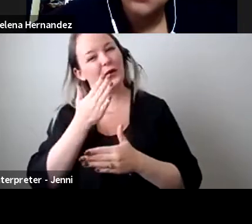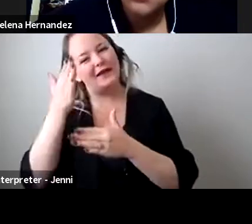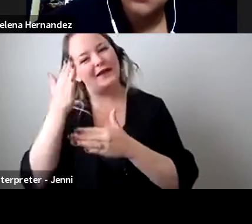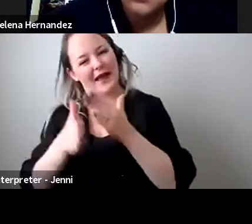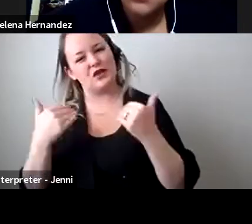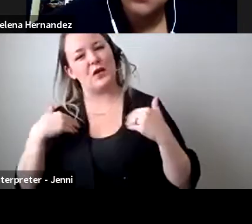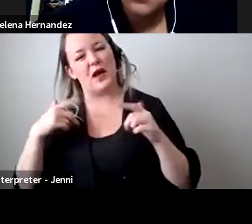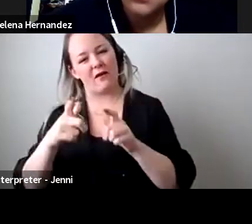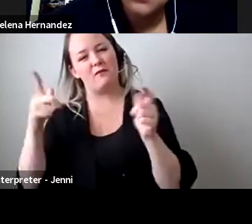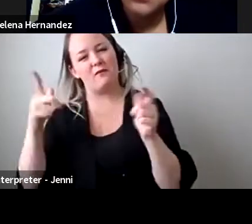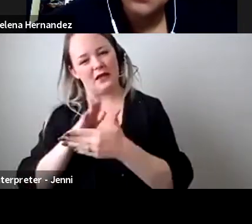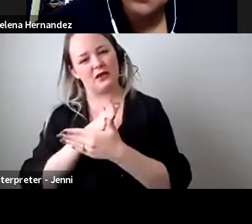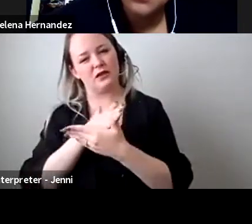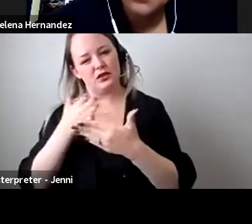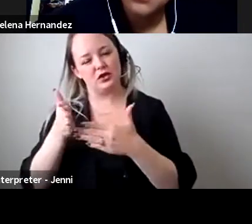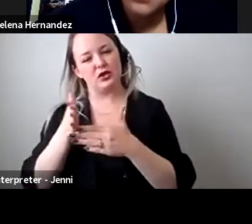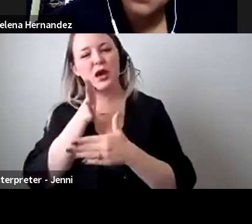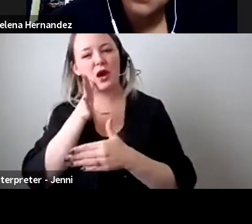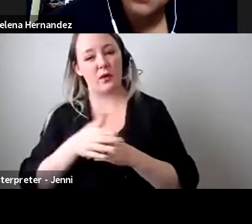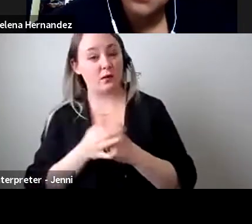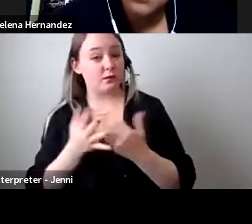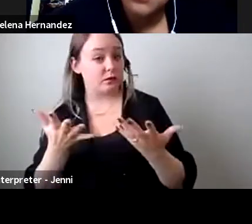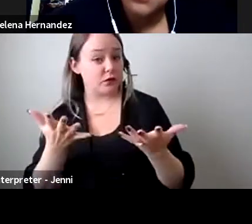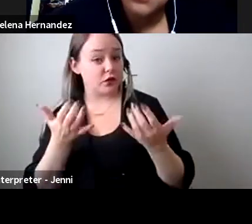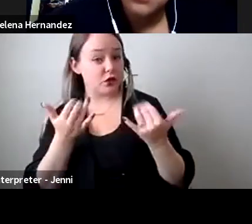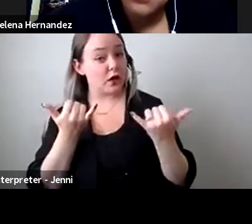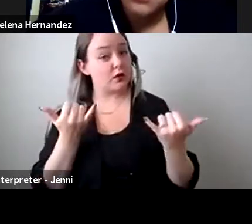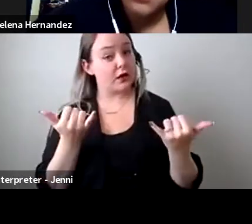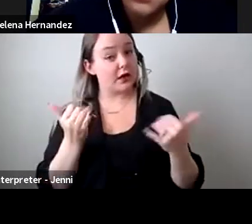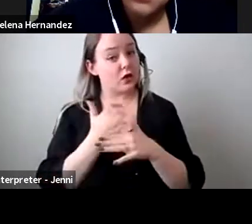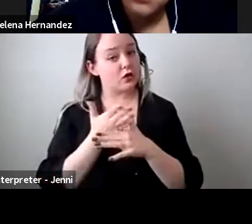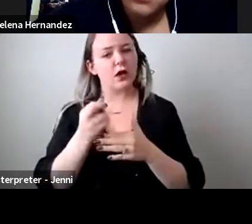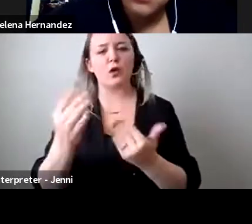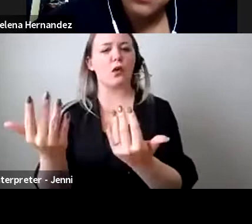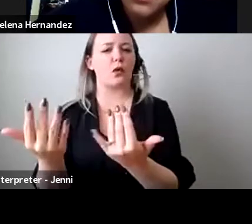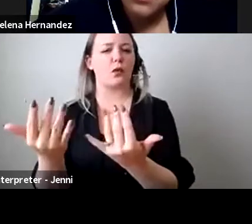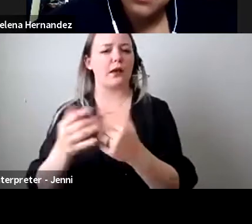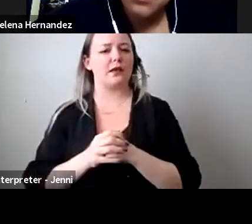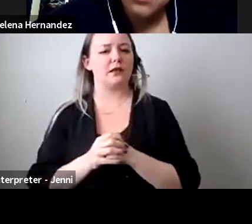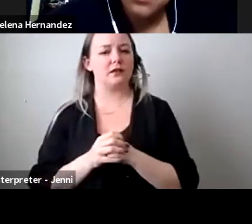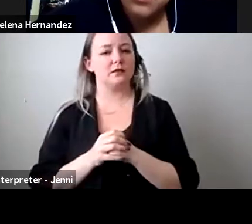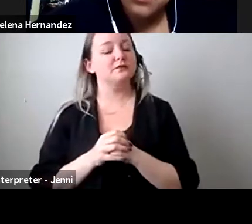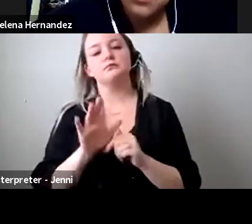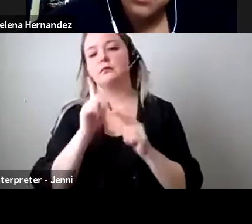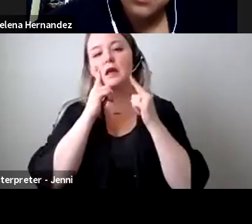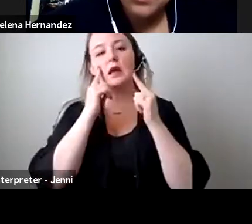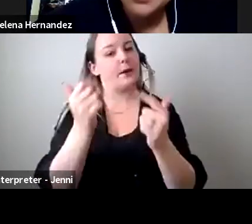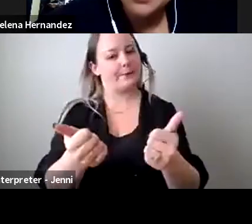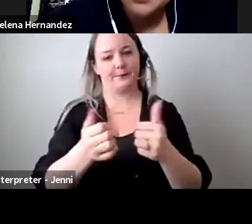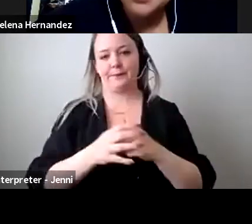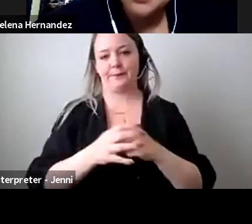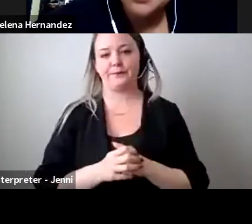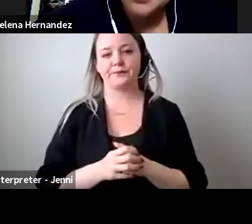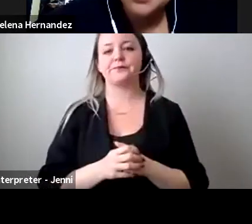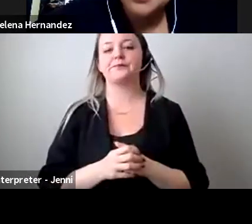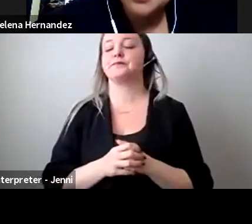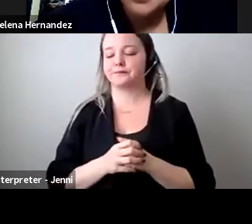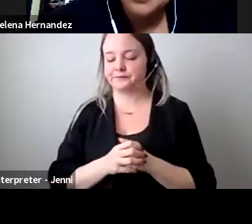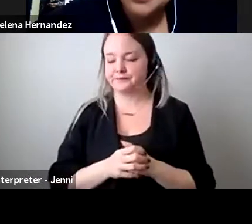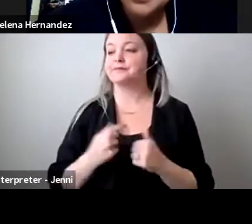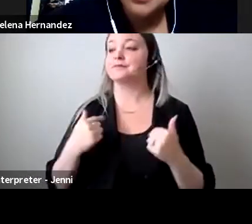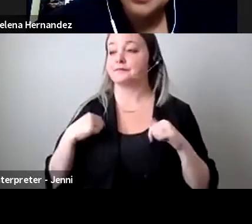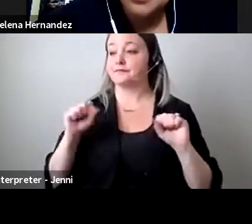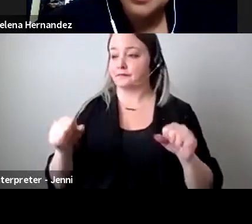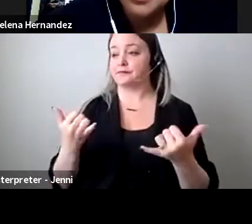so we can wait. Do you want to go now or do you want to wait? It's your choice. I'll say a little something